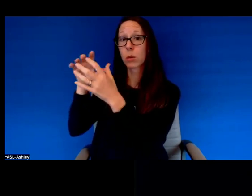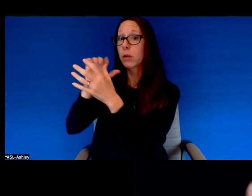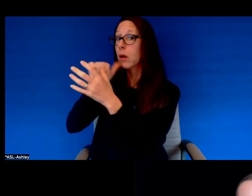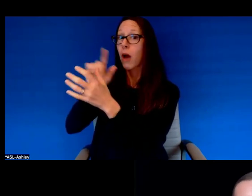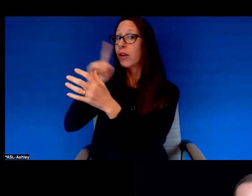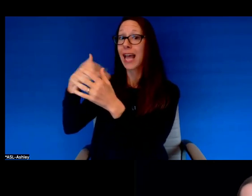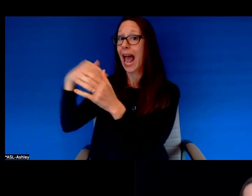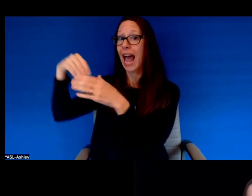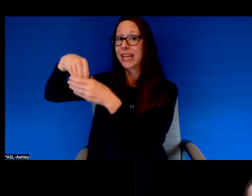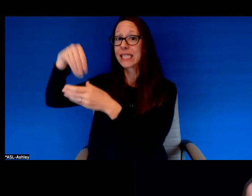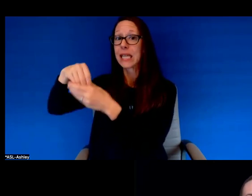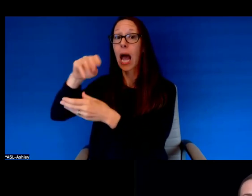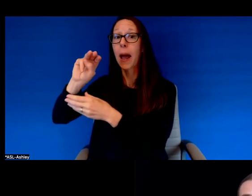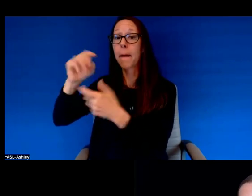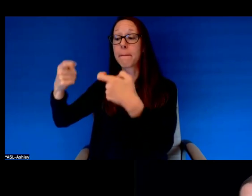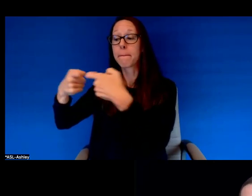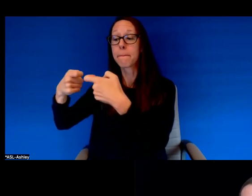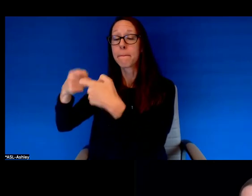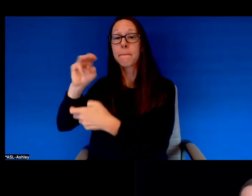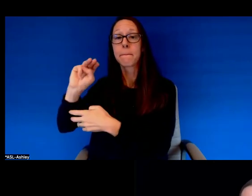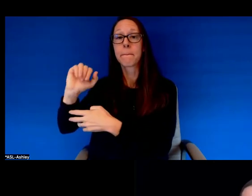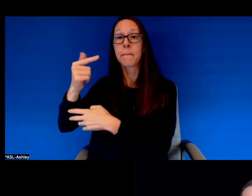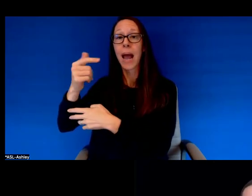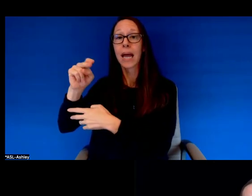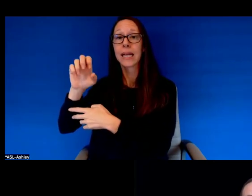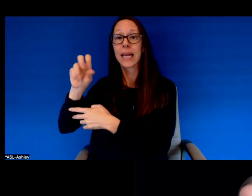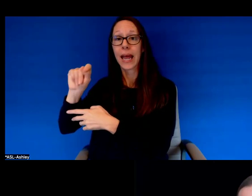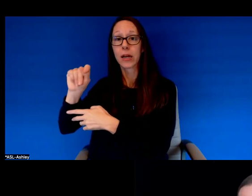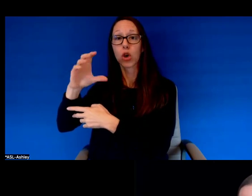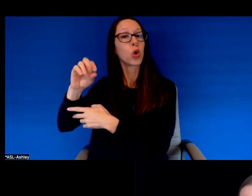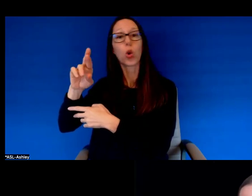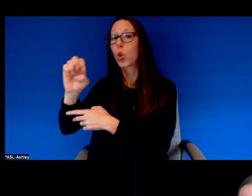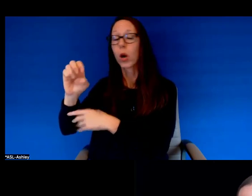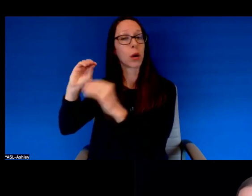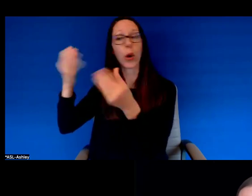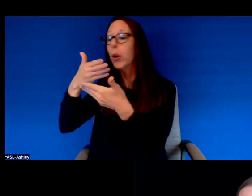have. So that creates a problem in creating the atmosphere and protecting it.